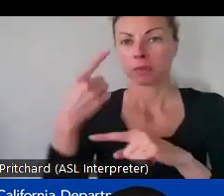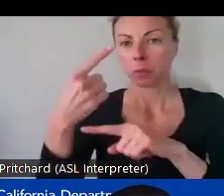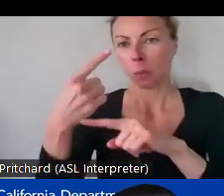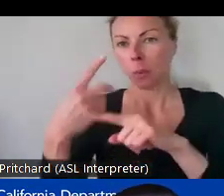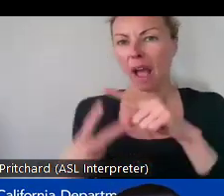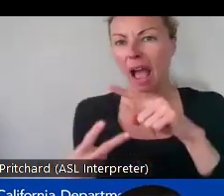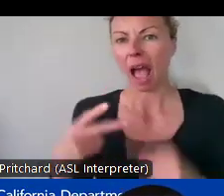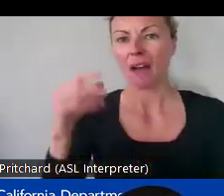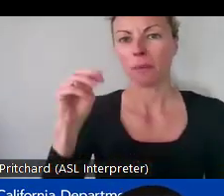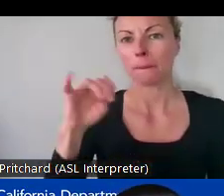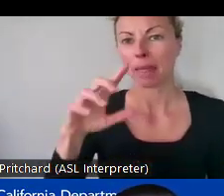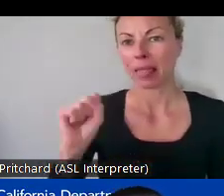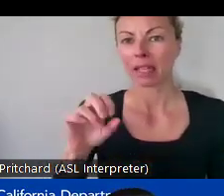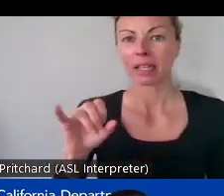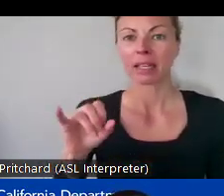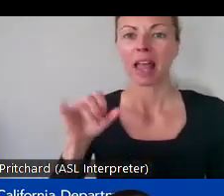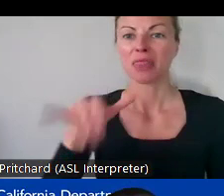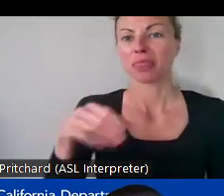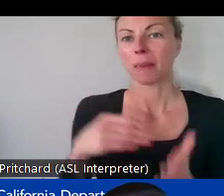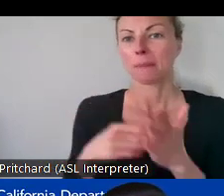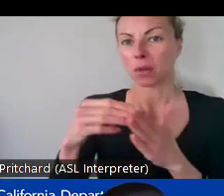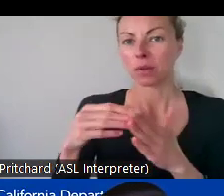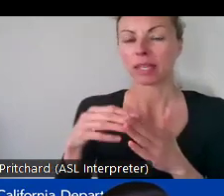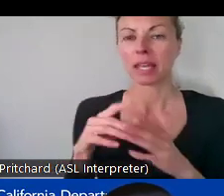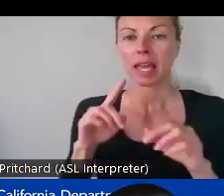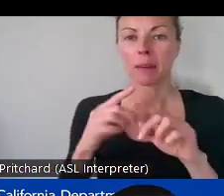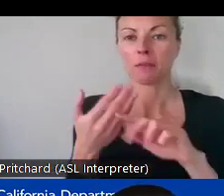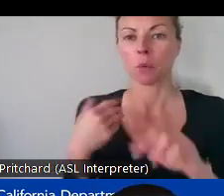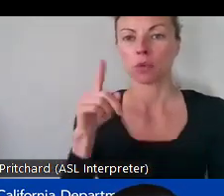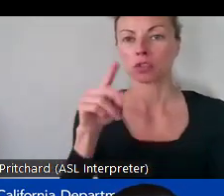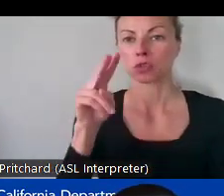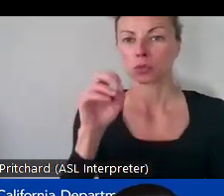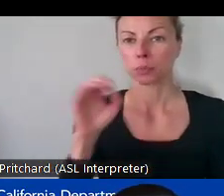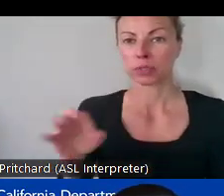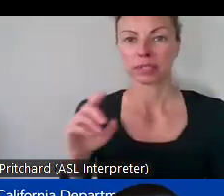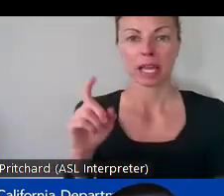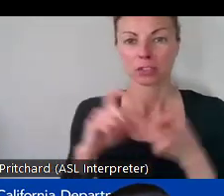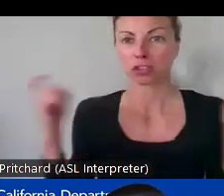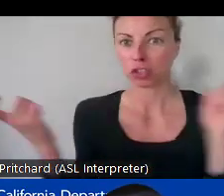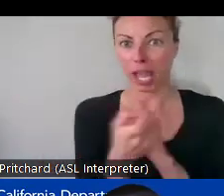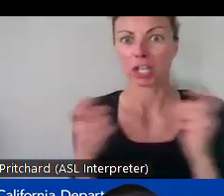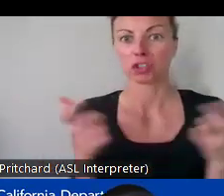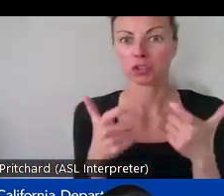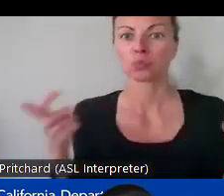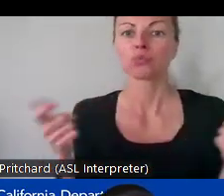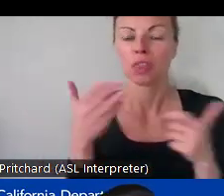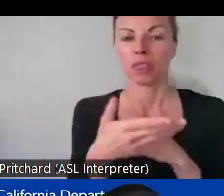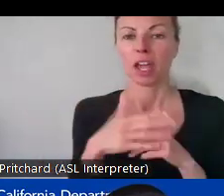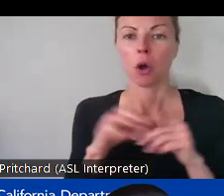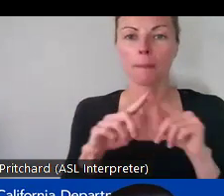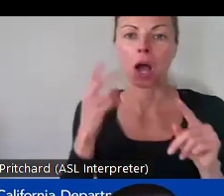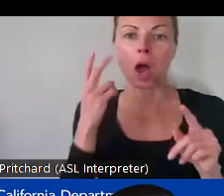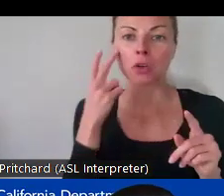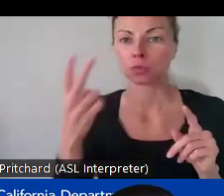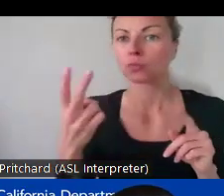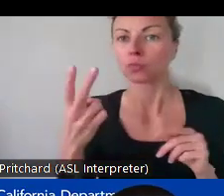only about 2% of the state population. So massive change there. Exciting to think about longevity and the opportunities that opens up for us.